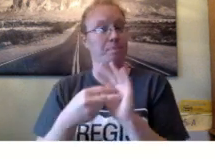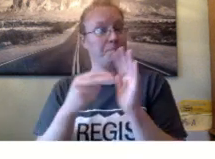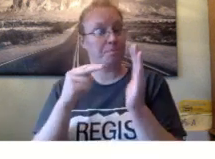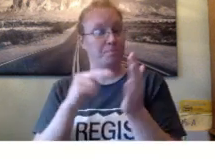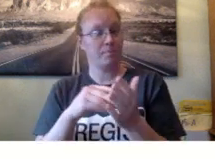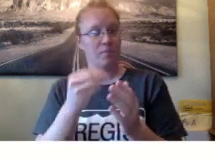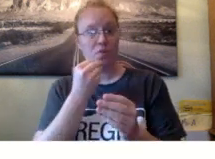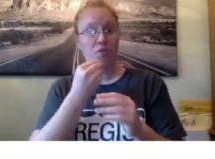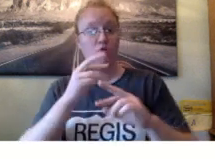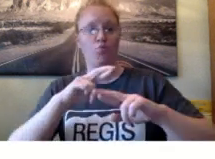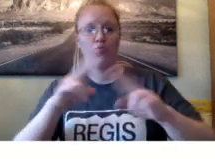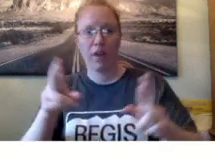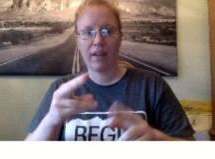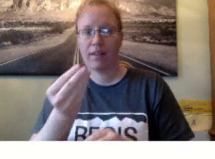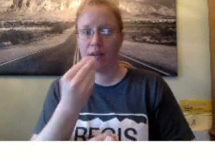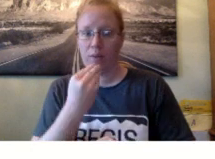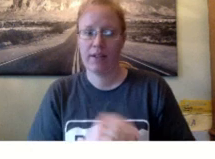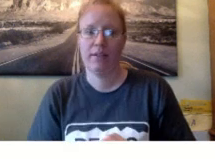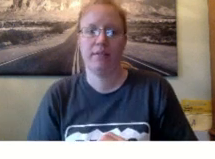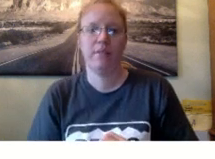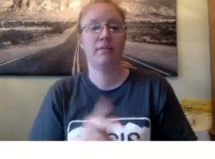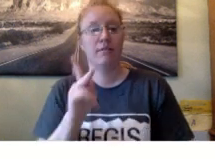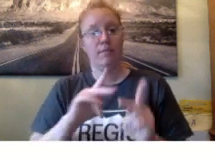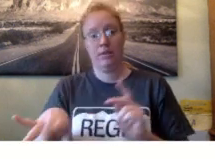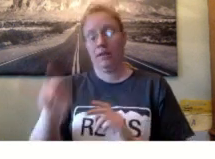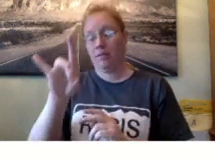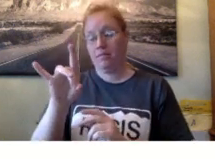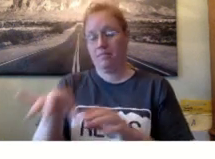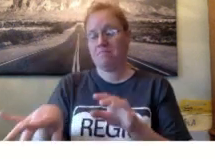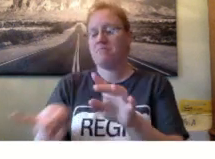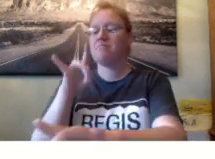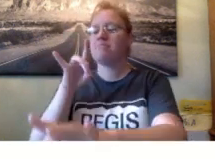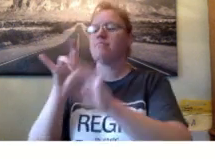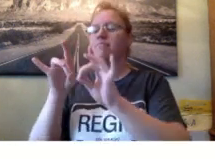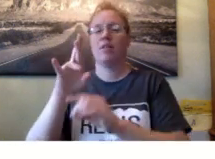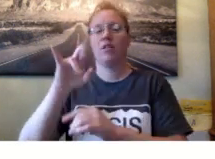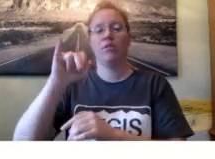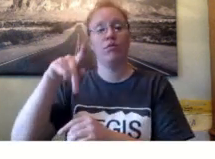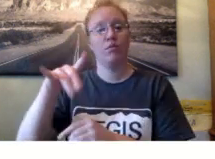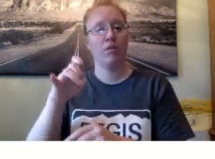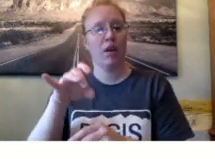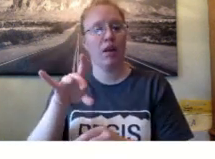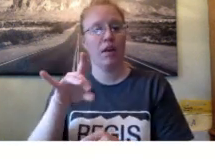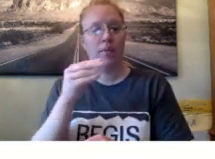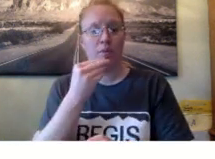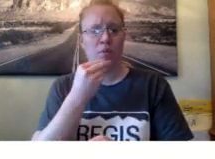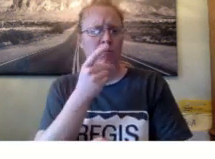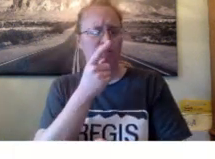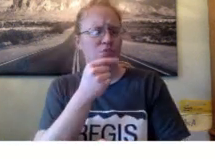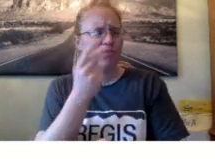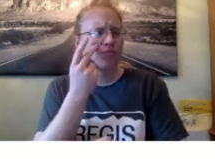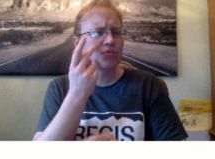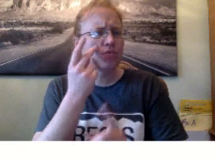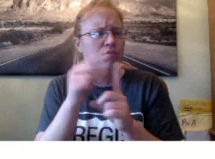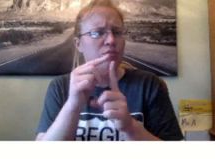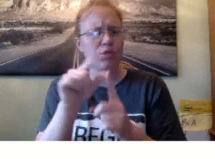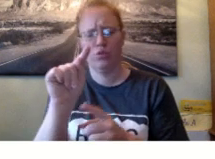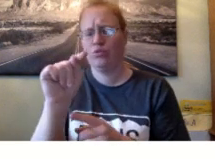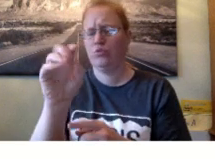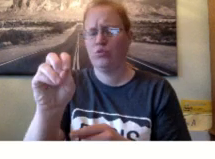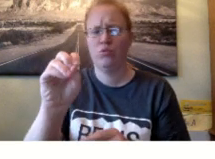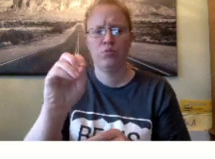food is ready to eat. People pick the ripe food. Who saw the word "to" in here?